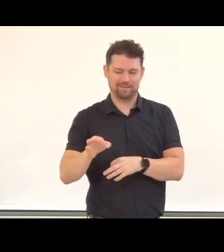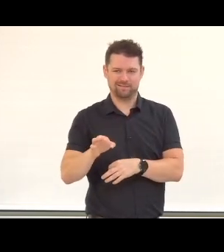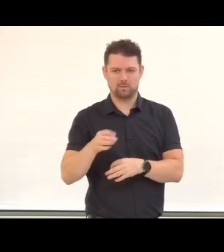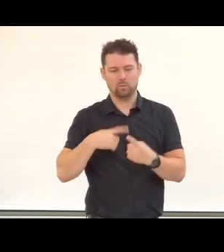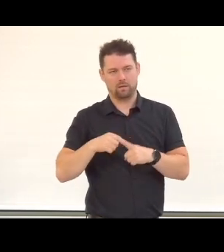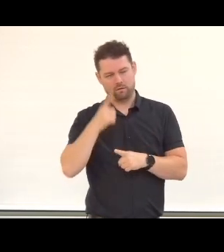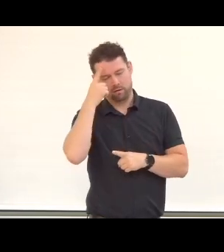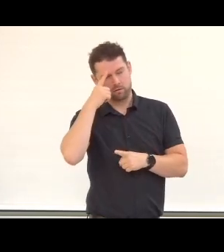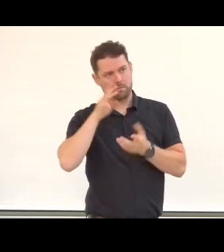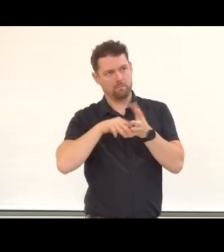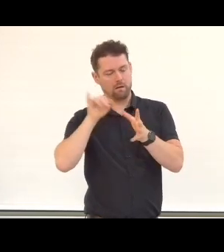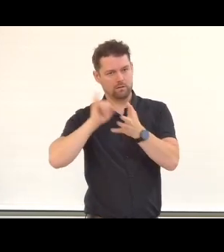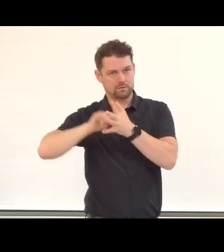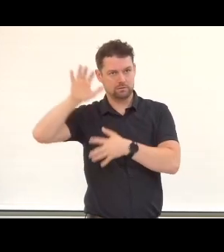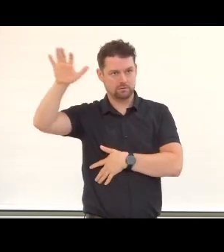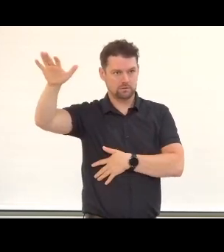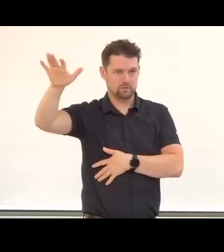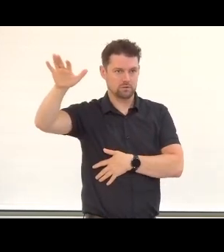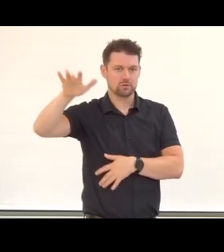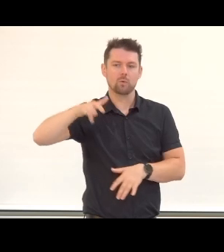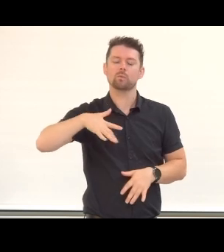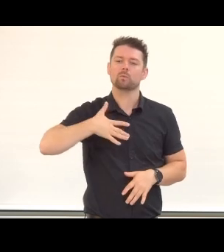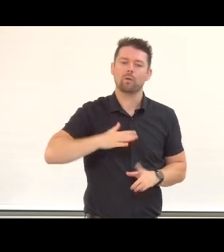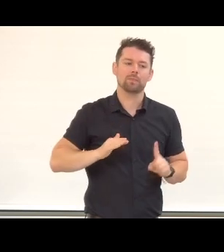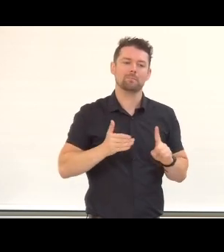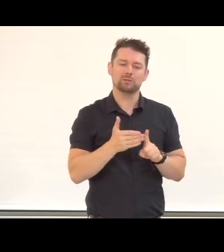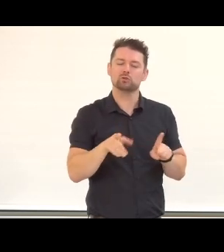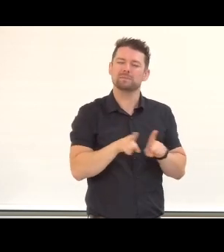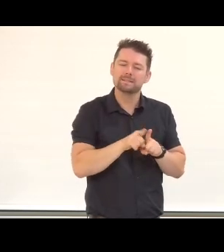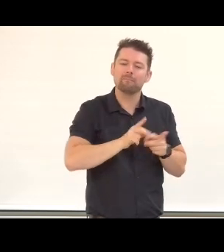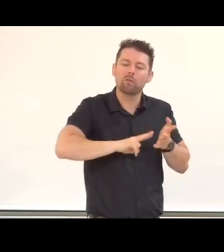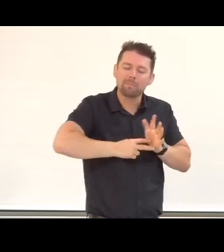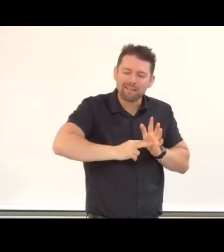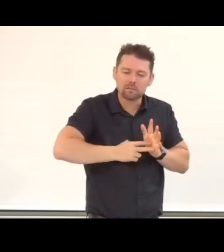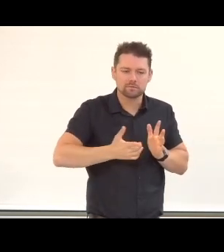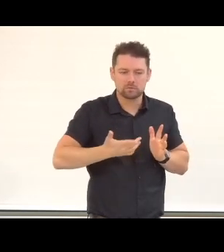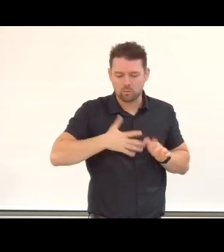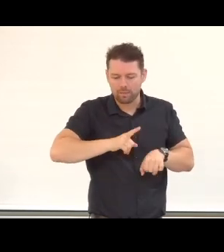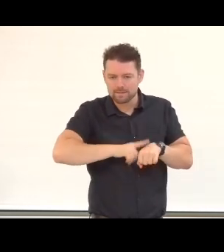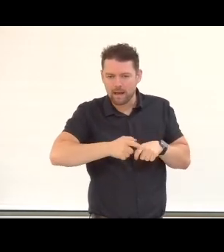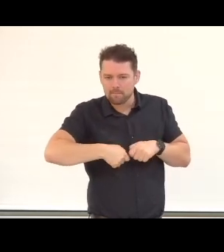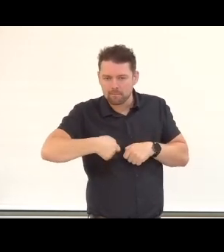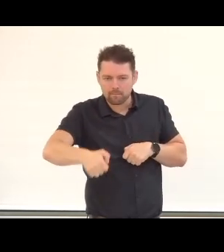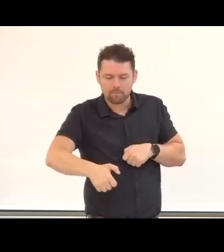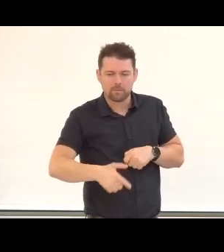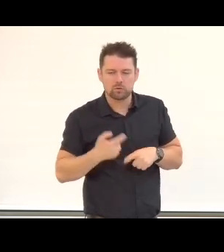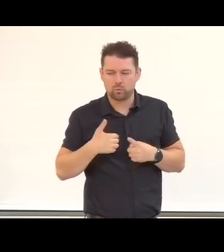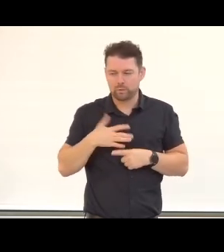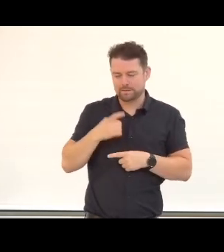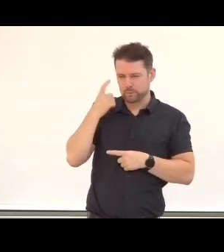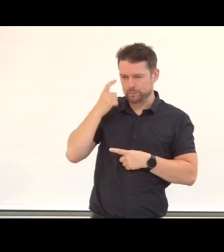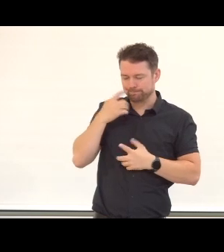sure not to spoil mission fidelity for the planners, for mission control. So we kind of also have to be